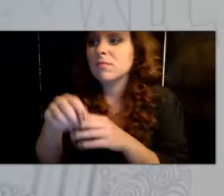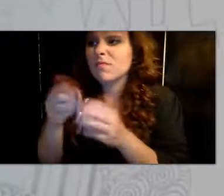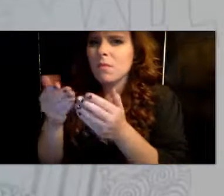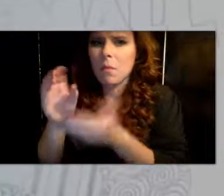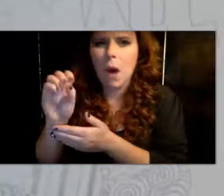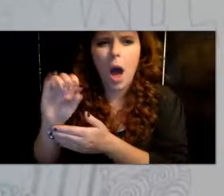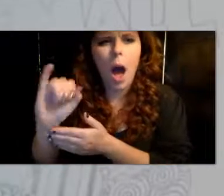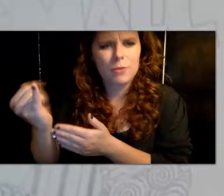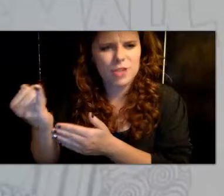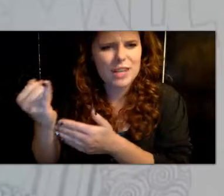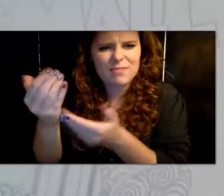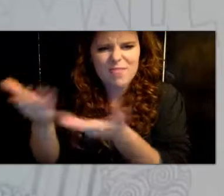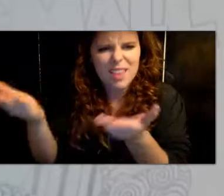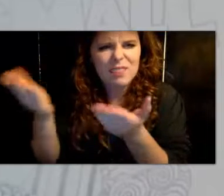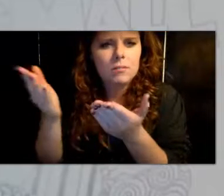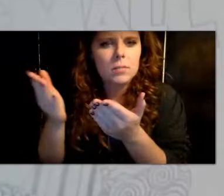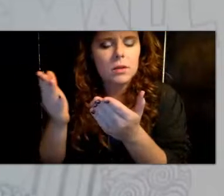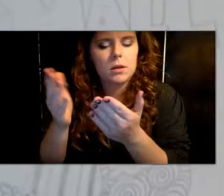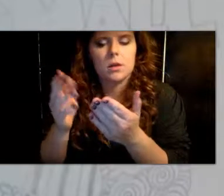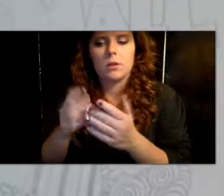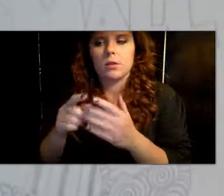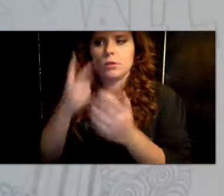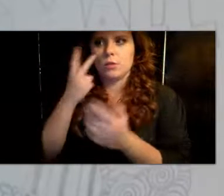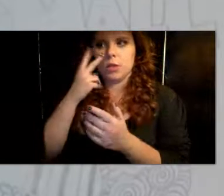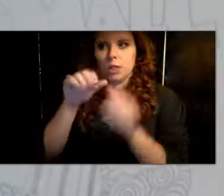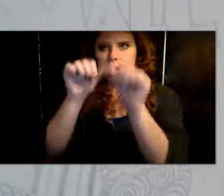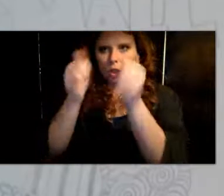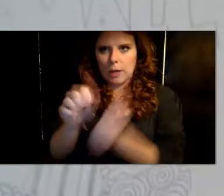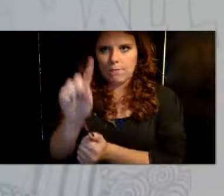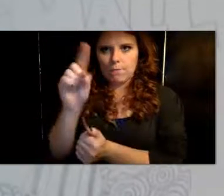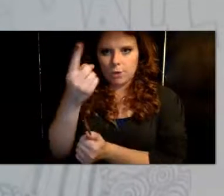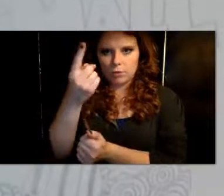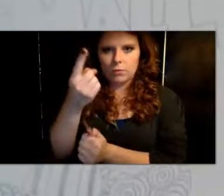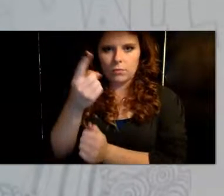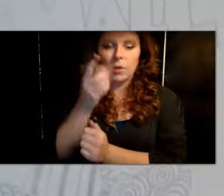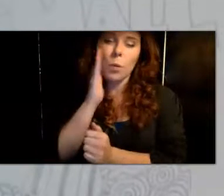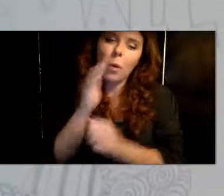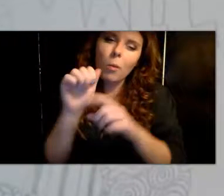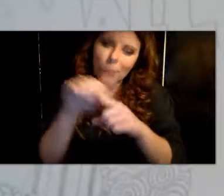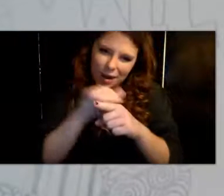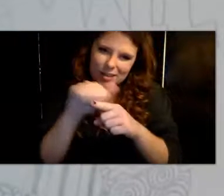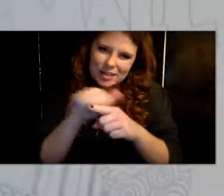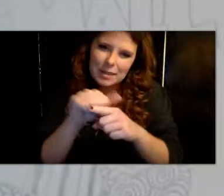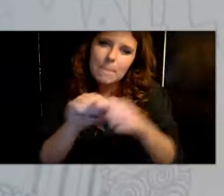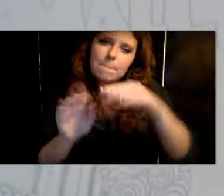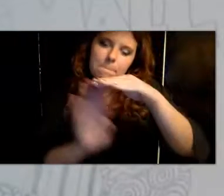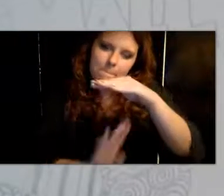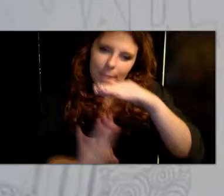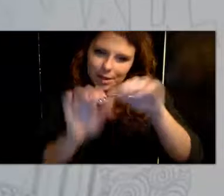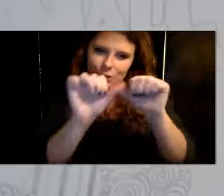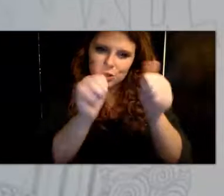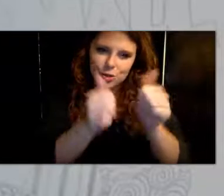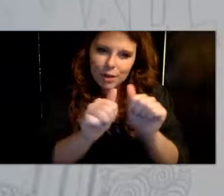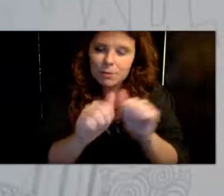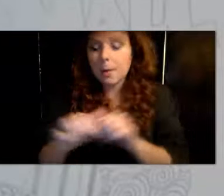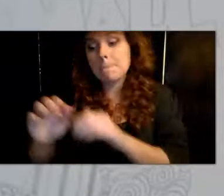in a room, you want to break that down to the shapes that you see first. So we're just going to practice basic shapes,